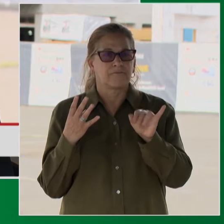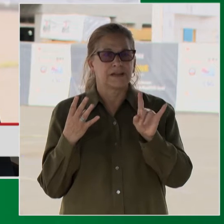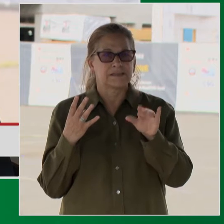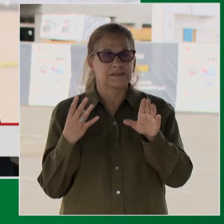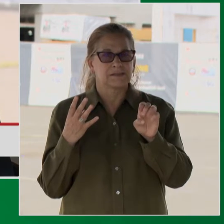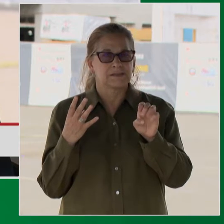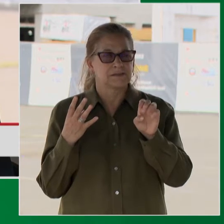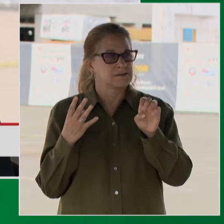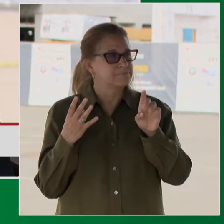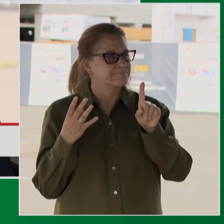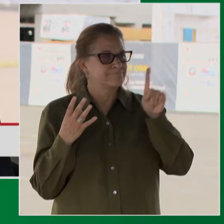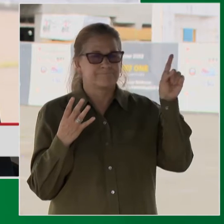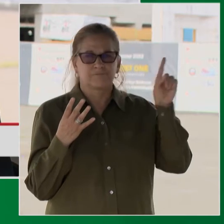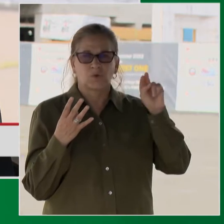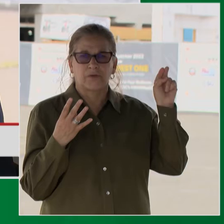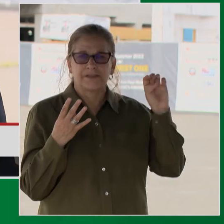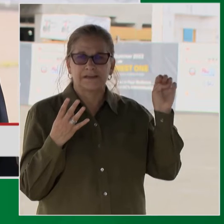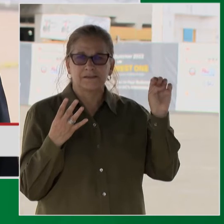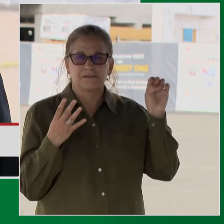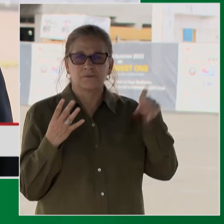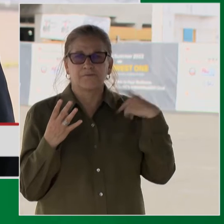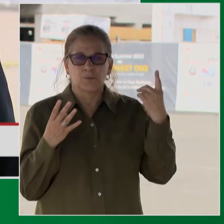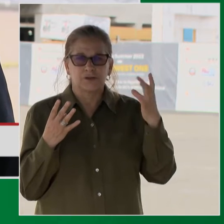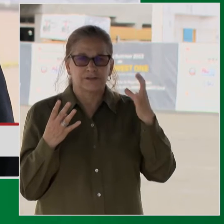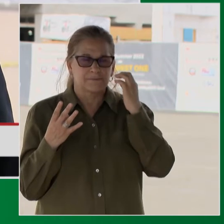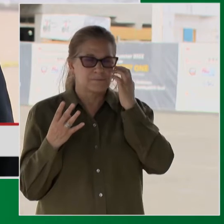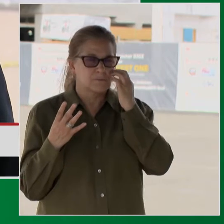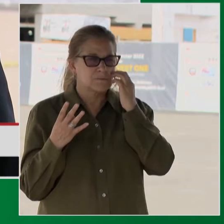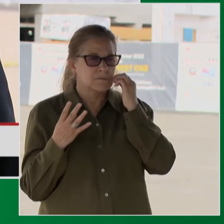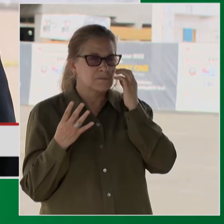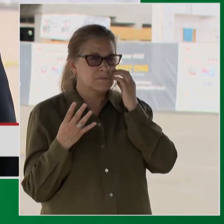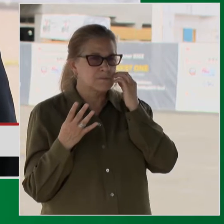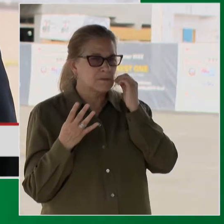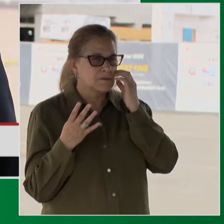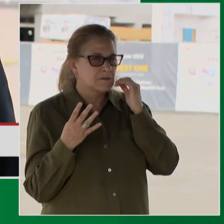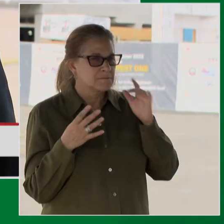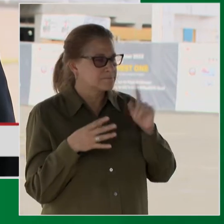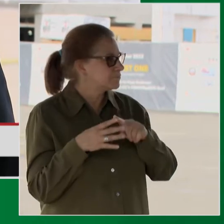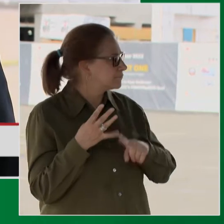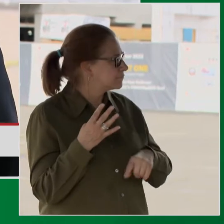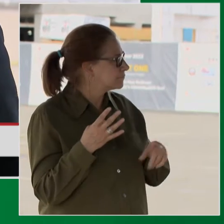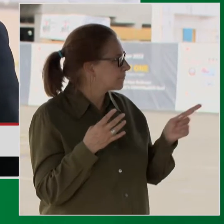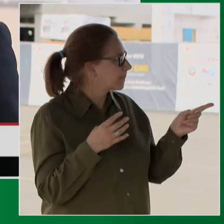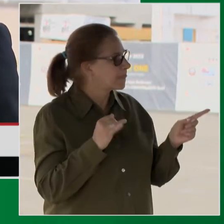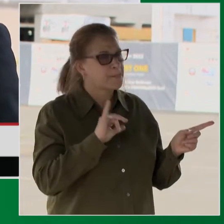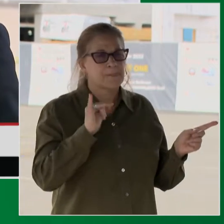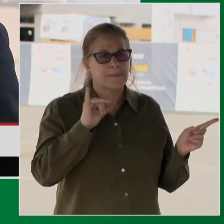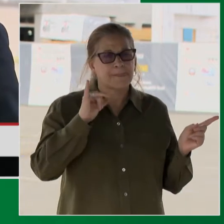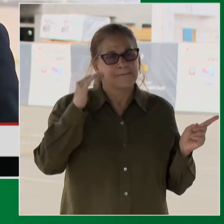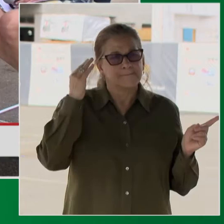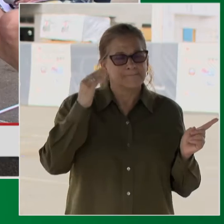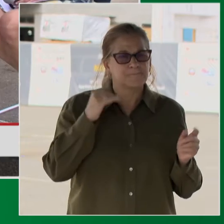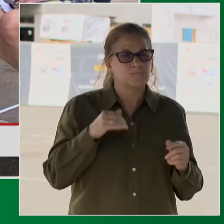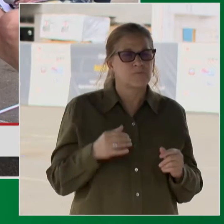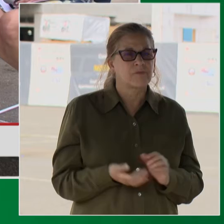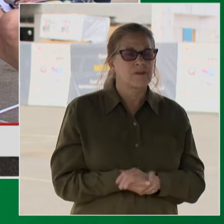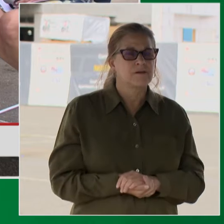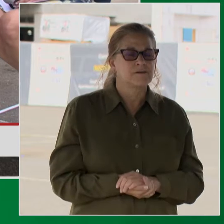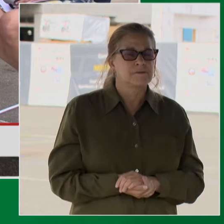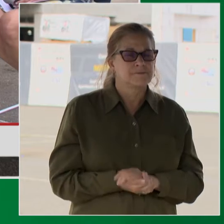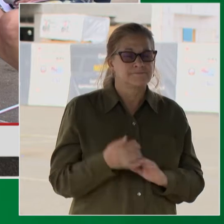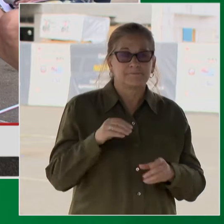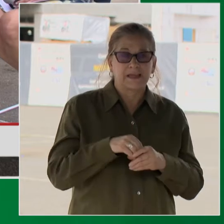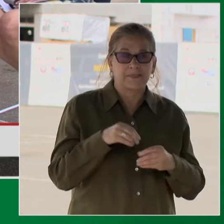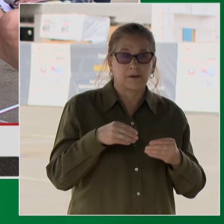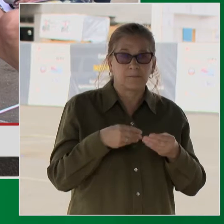this year. So we're very excited about that. And we also know that this year we actually, in the budget, Mayor Bowser